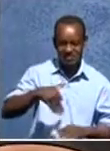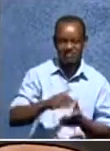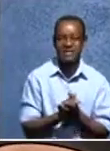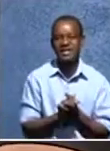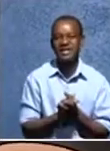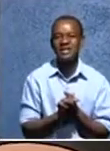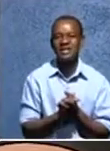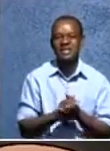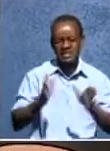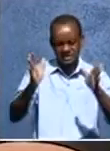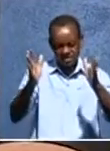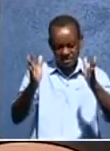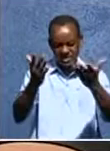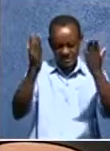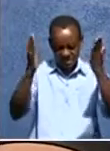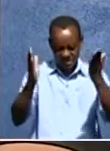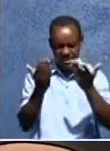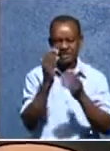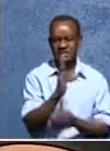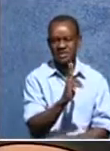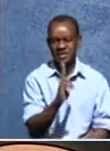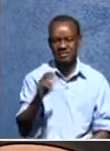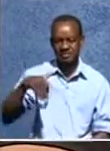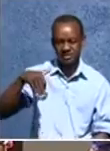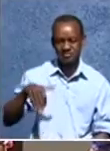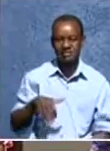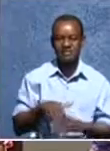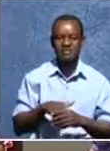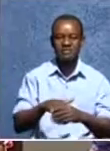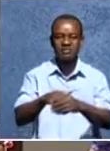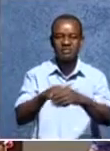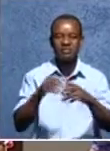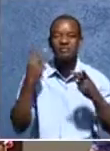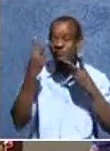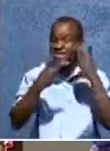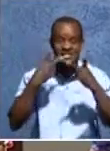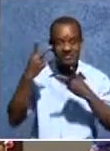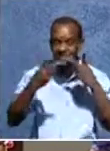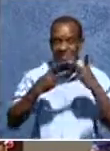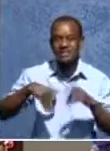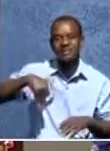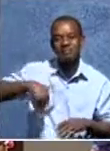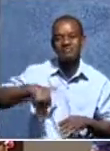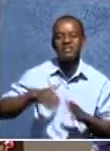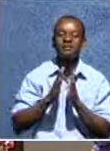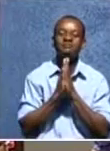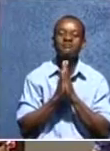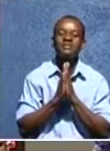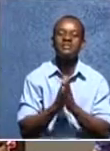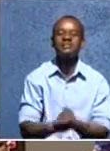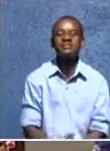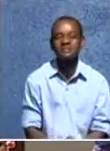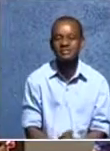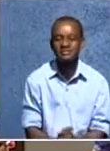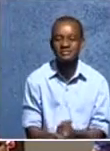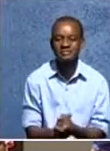take this opportunity and travel and see Namibia. Very good, but it still seems to me, because we looked